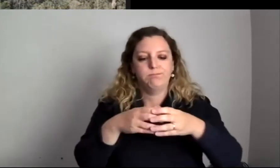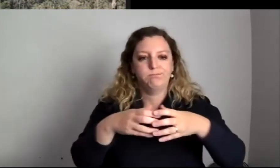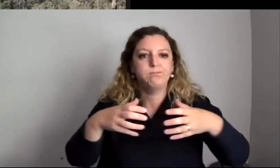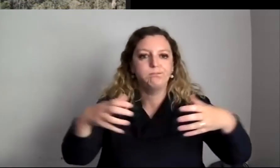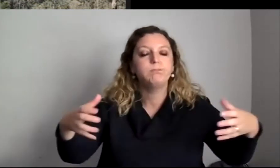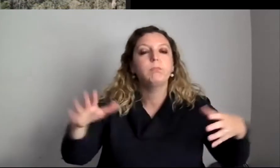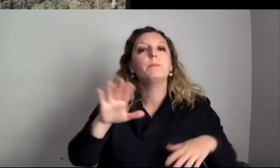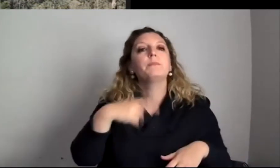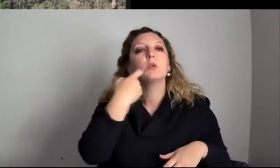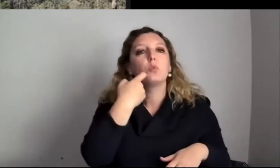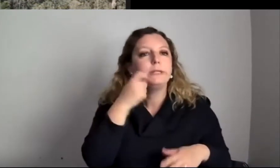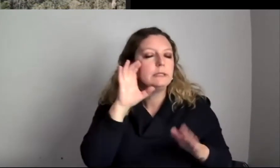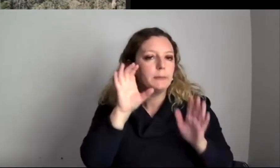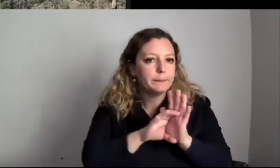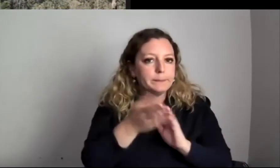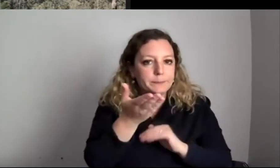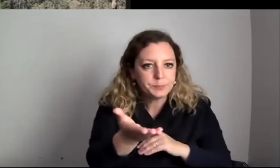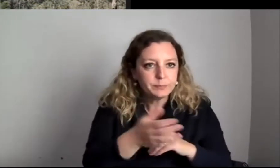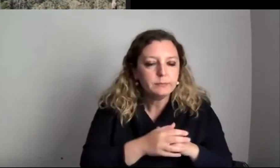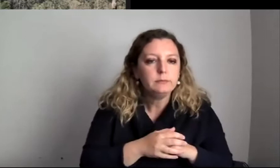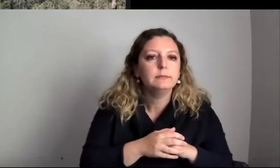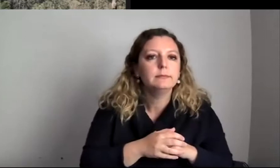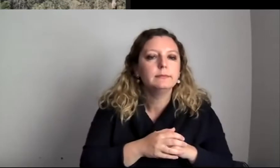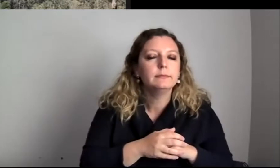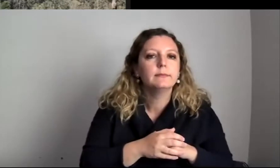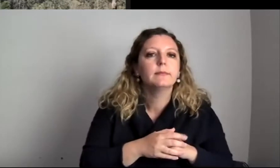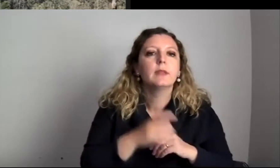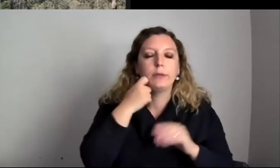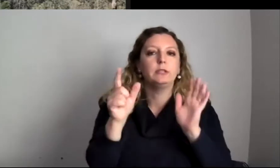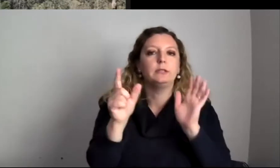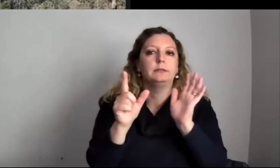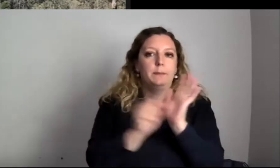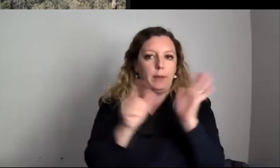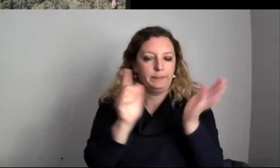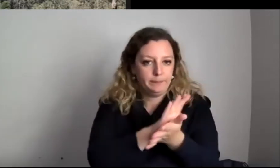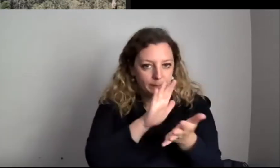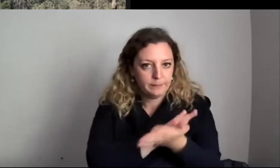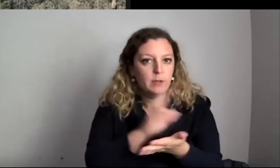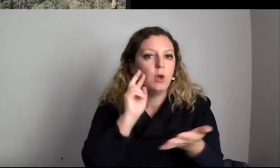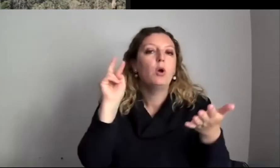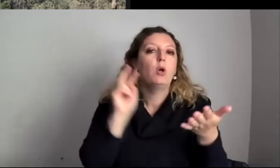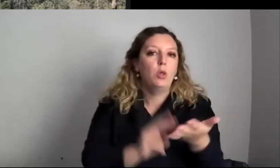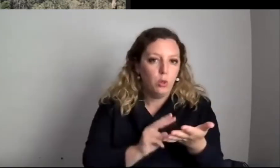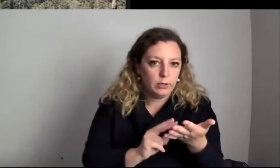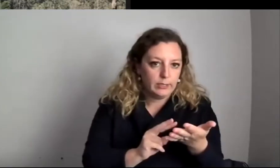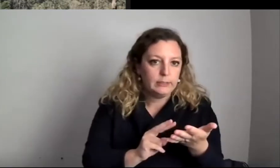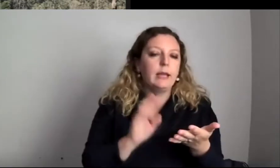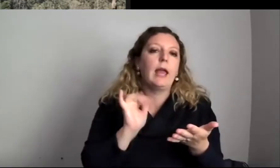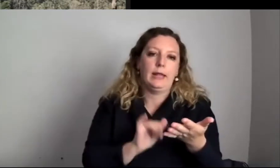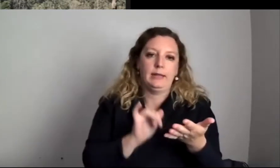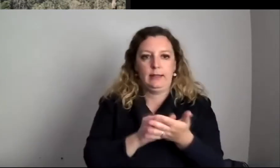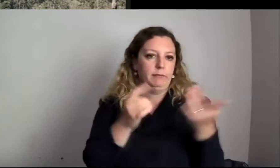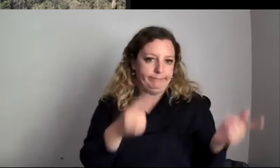recent paper that we just published looking at the fate of Madagascar's rainforest. And